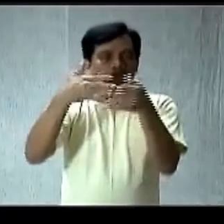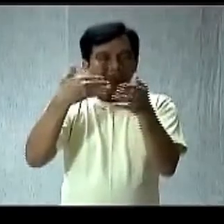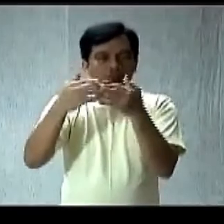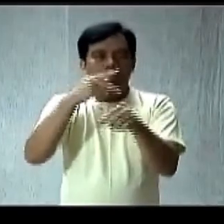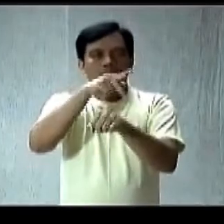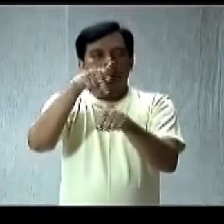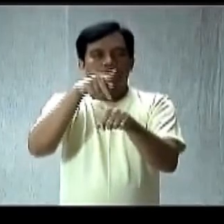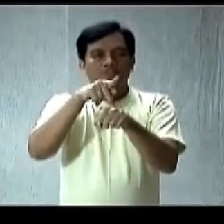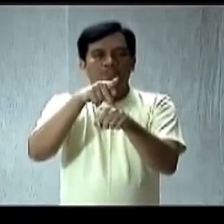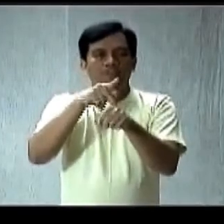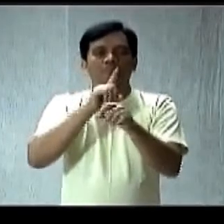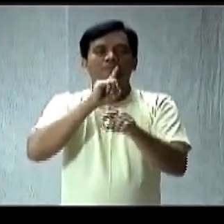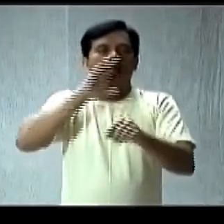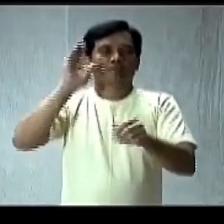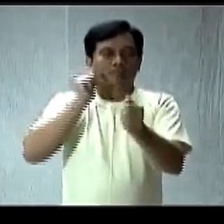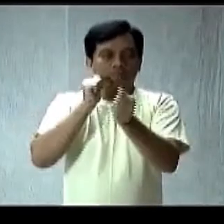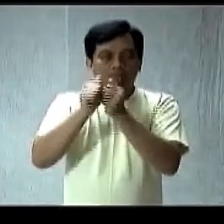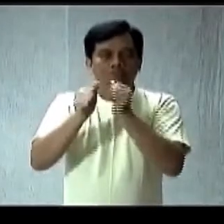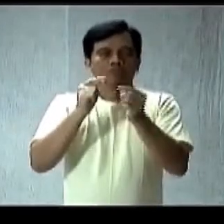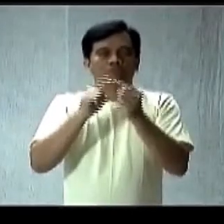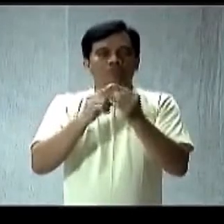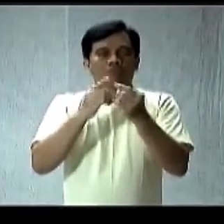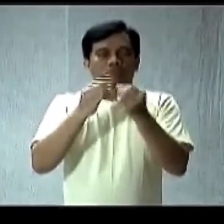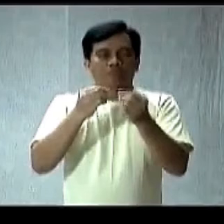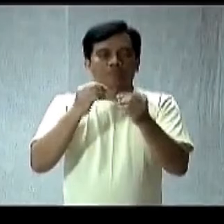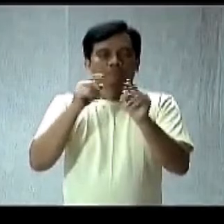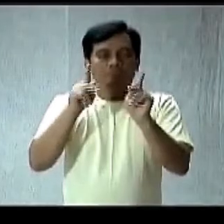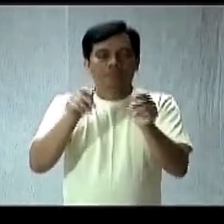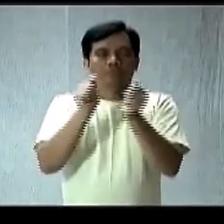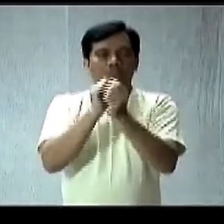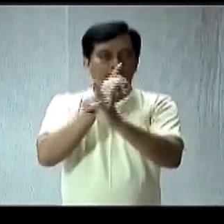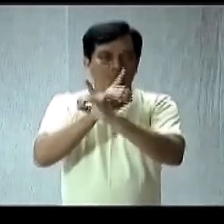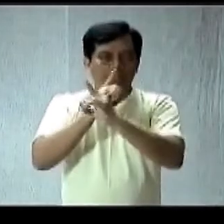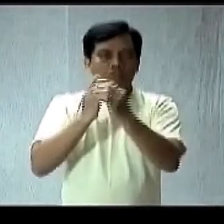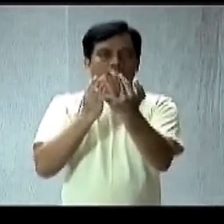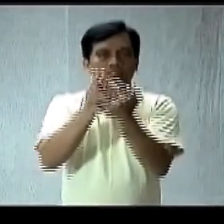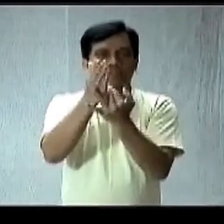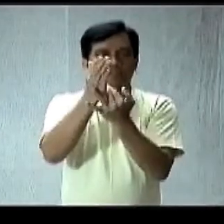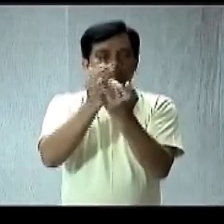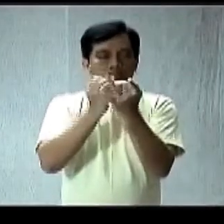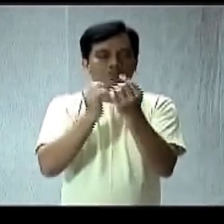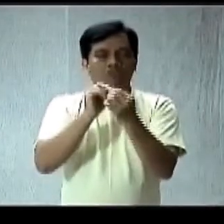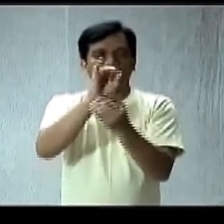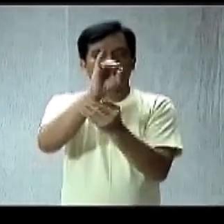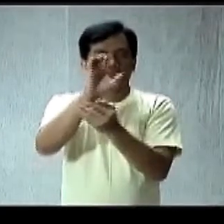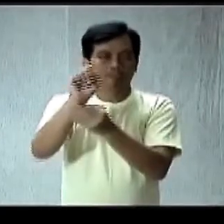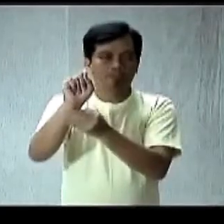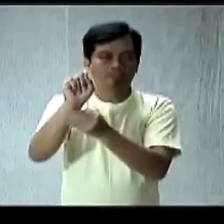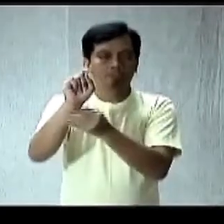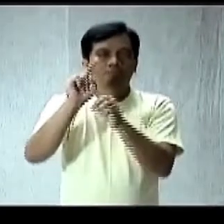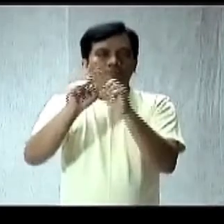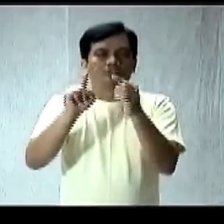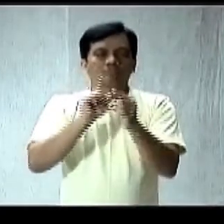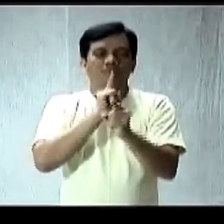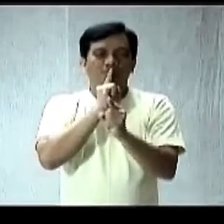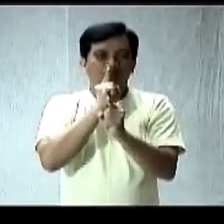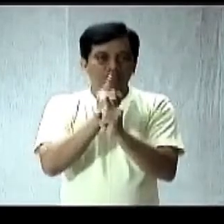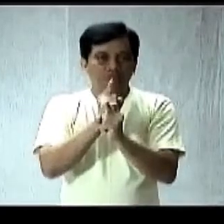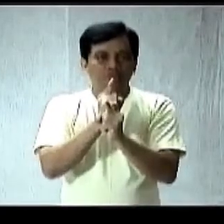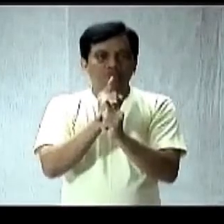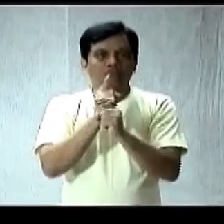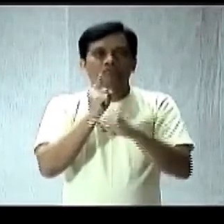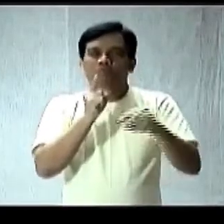2008. Even though the Philippines is committed to the rights of persons with disabilities to have access to ICT,